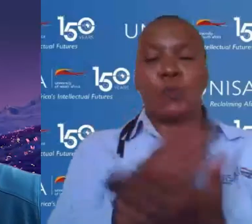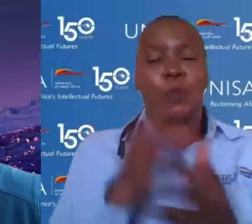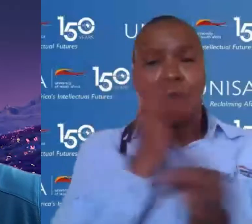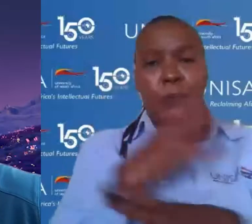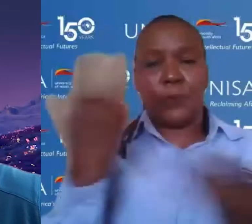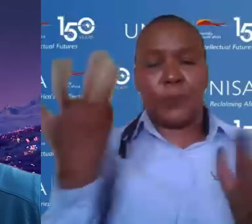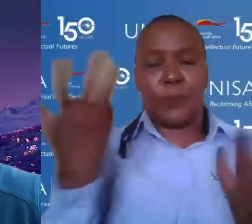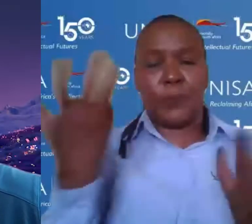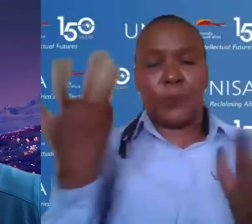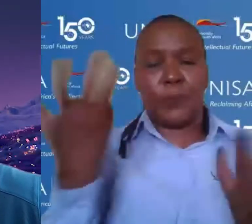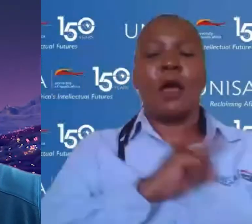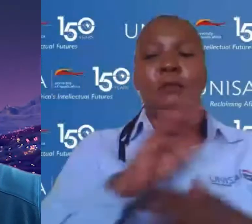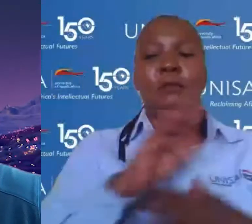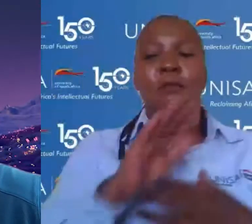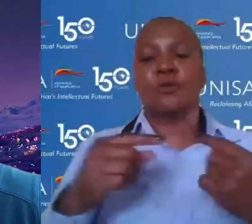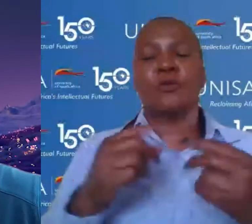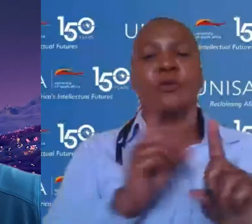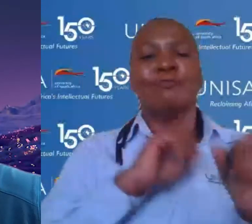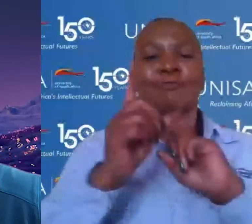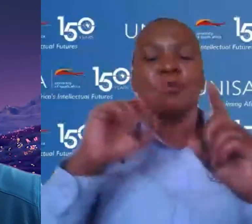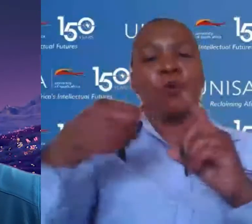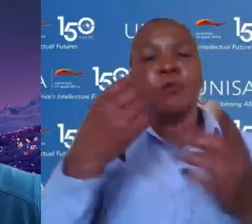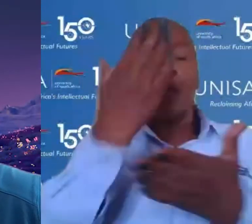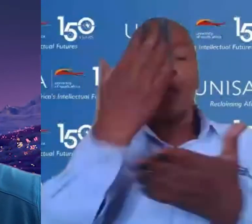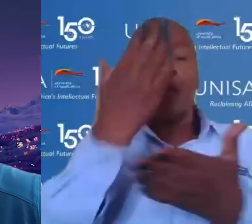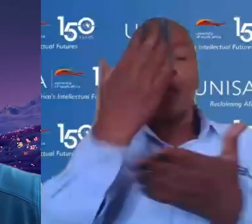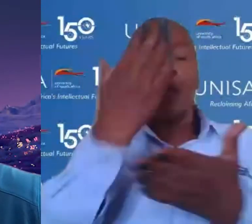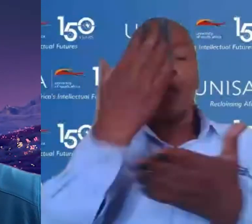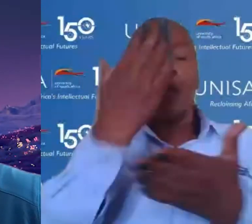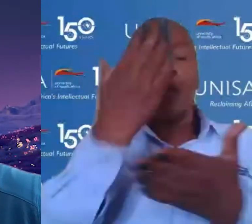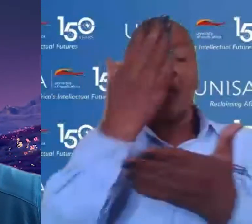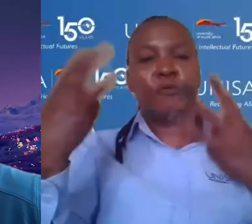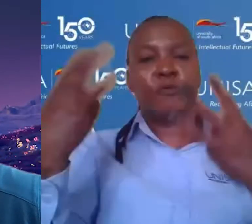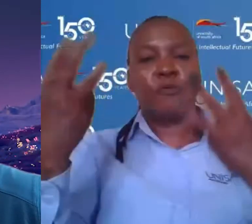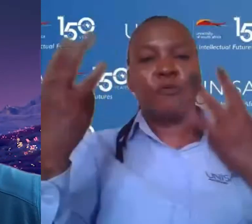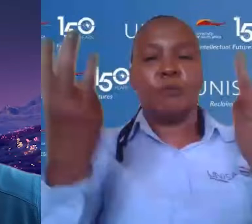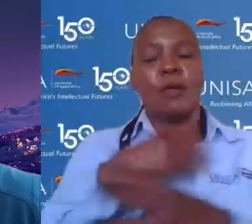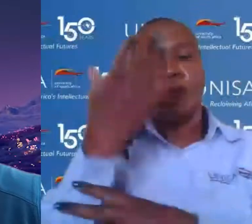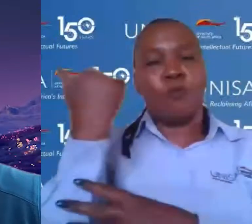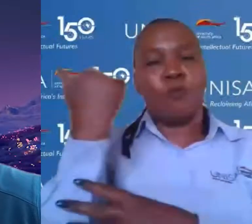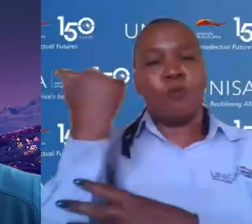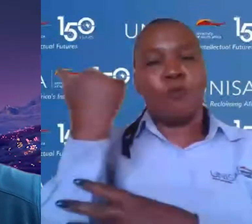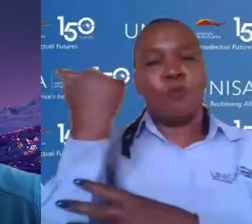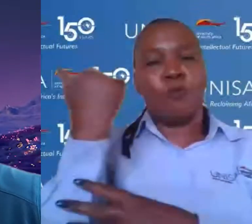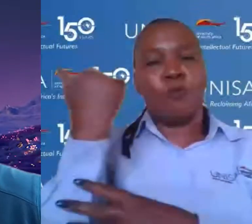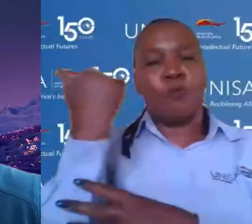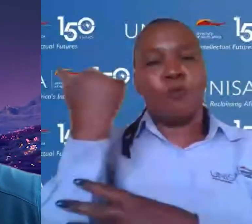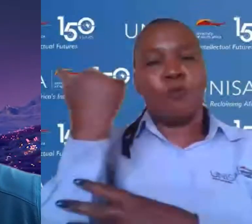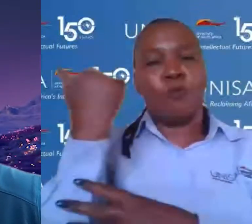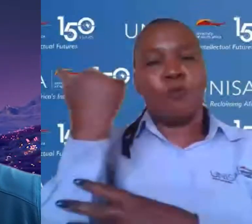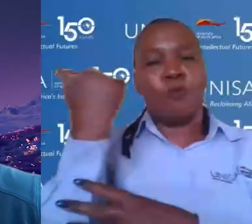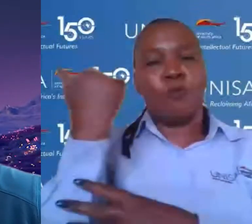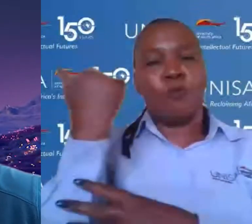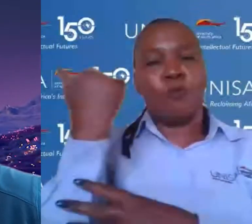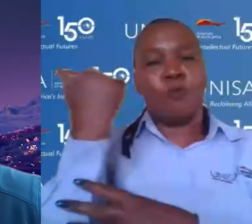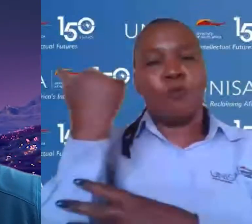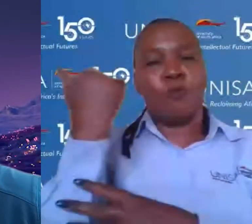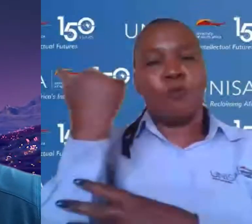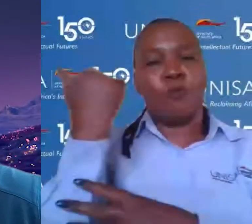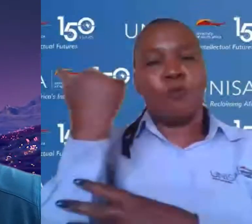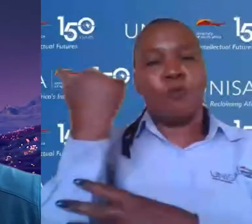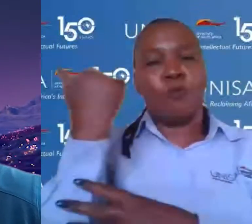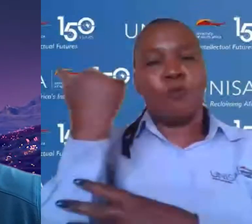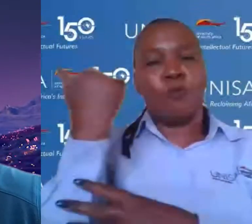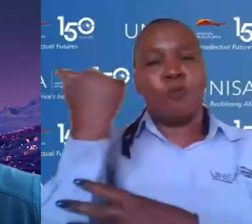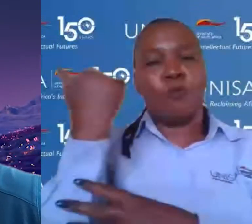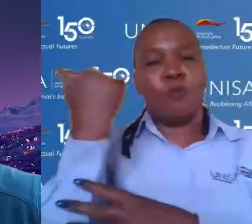speak on their behalf, I don't know much happening in that space, look on the schedule for a session that will be